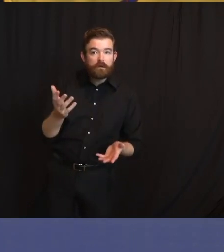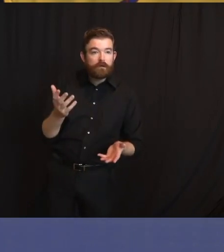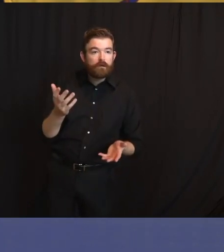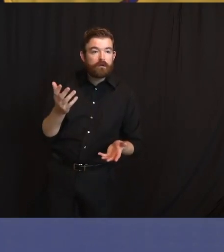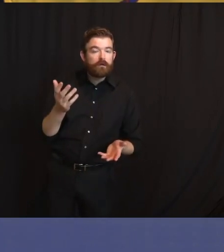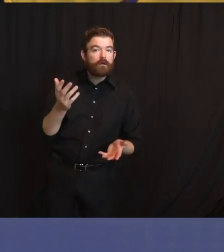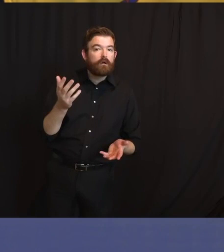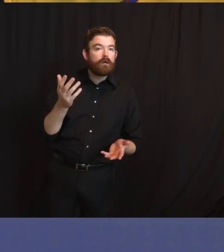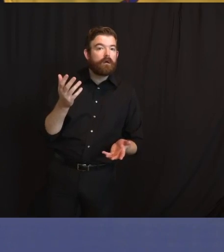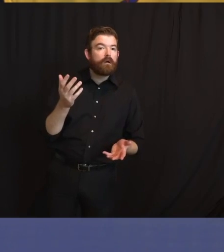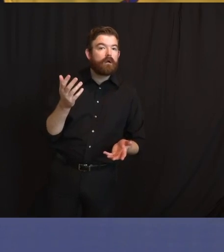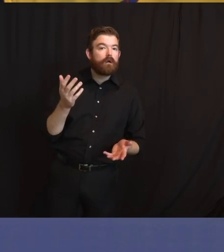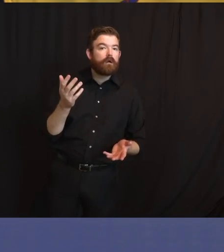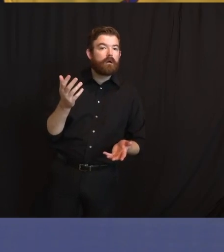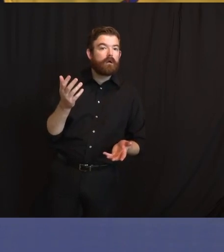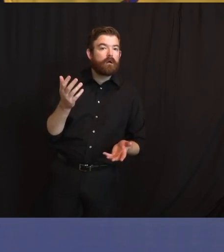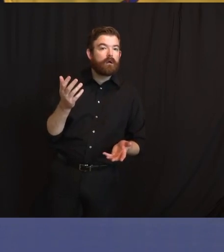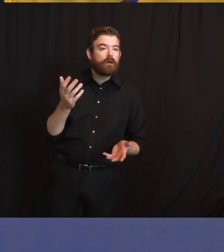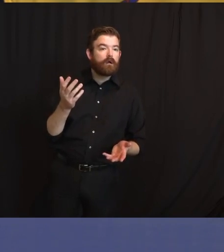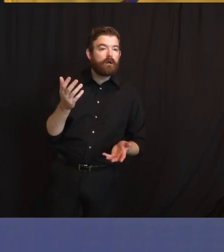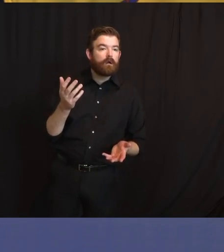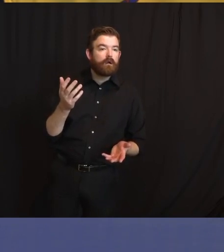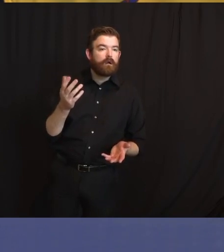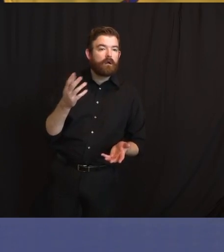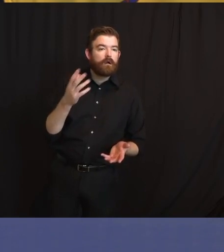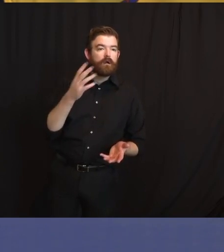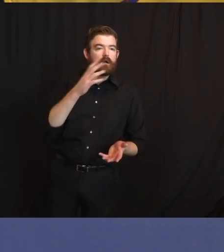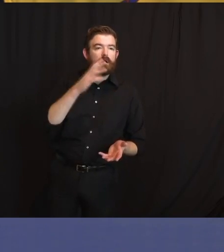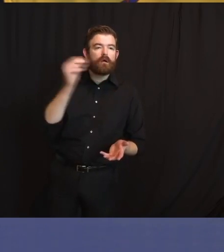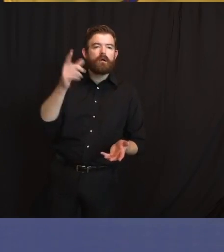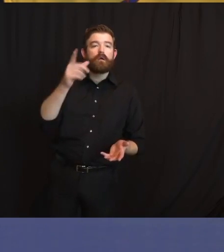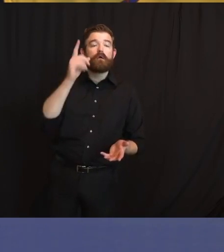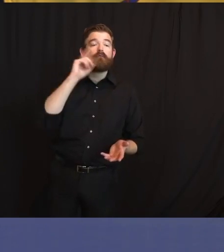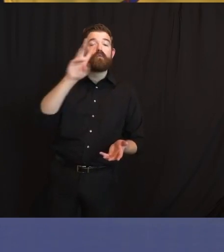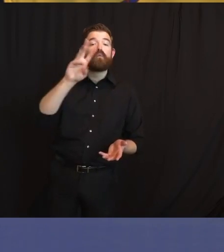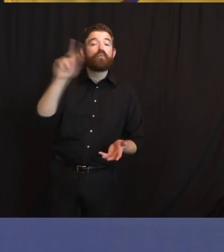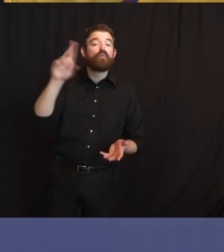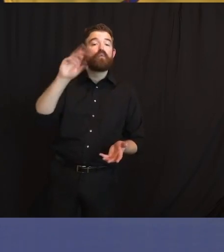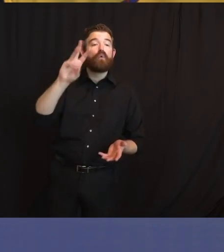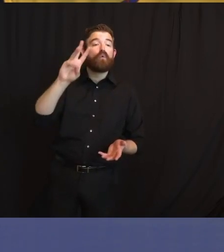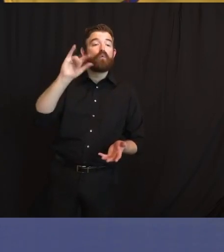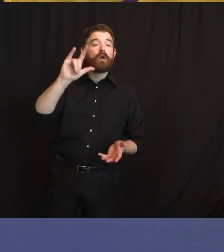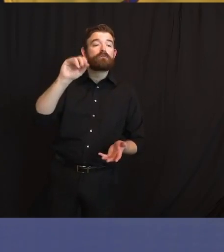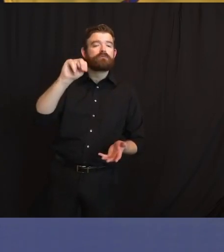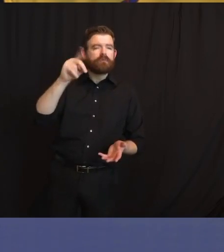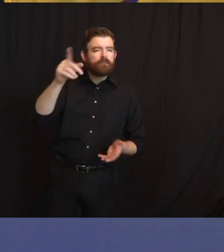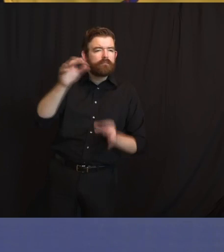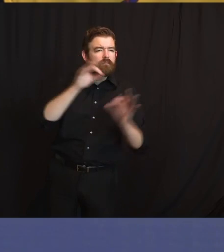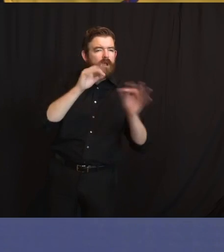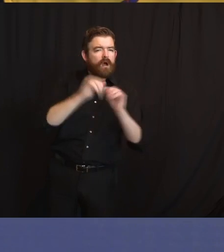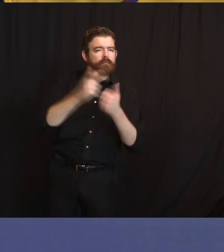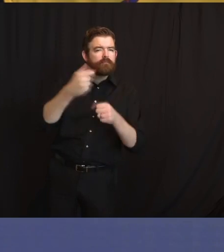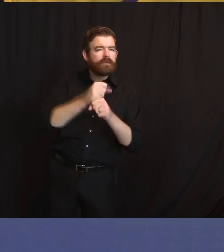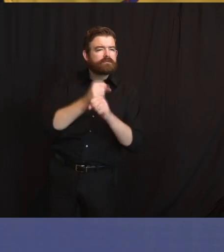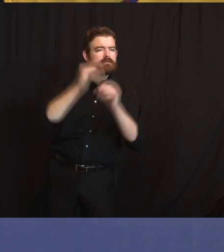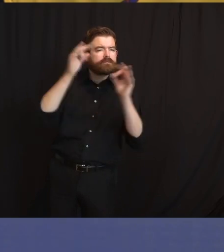the Woodrow Wilson stuff goes, can you just explain how you made that decision and the timing